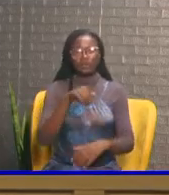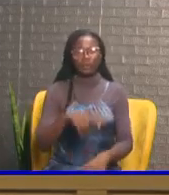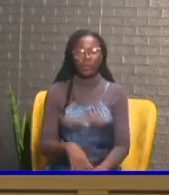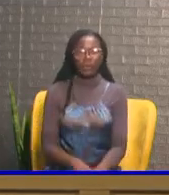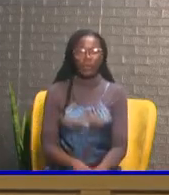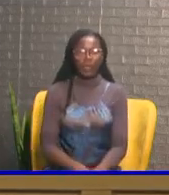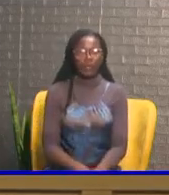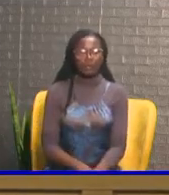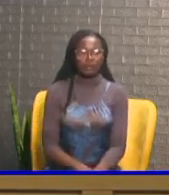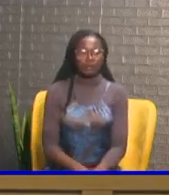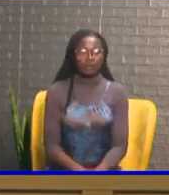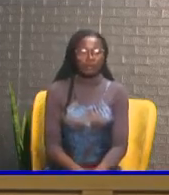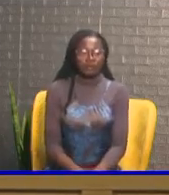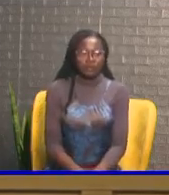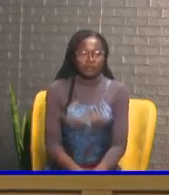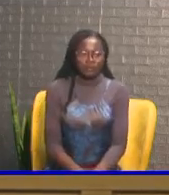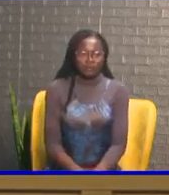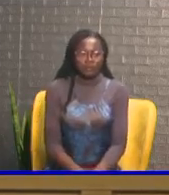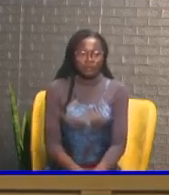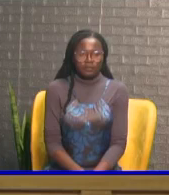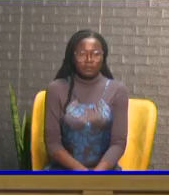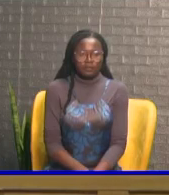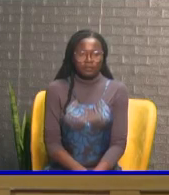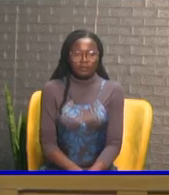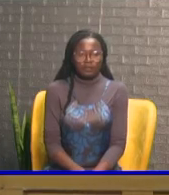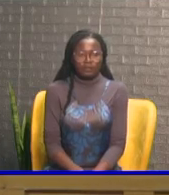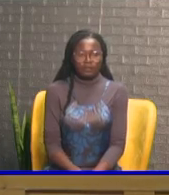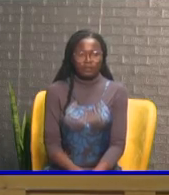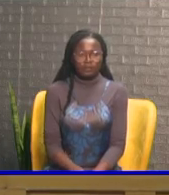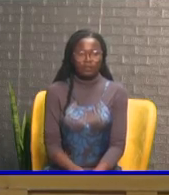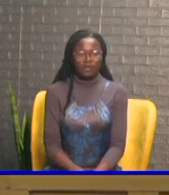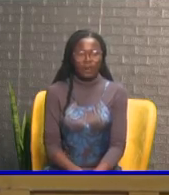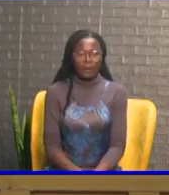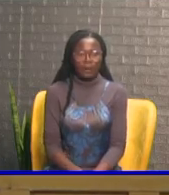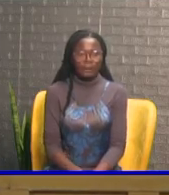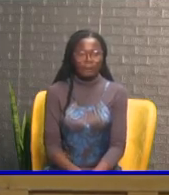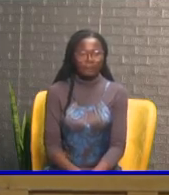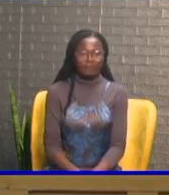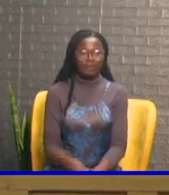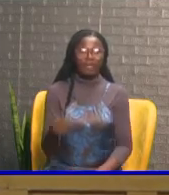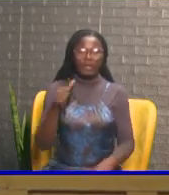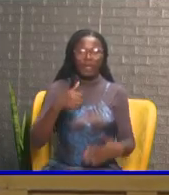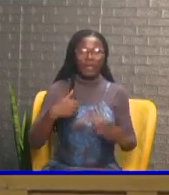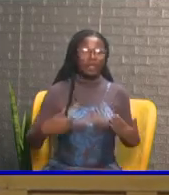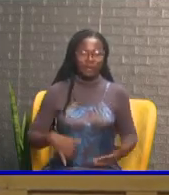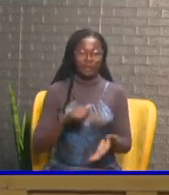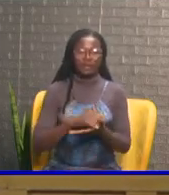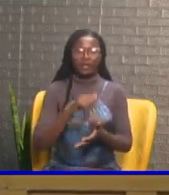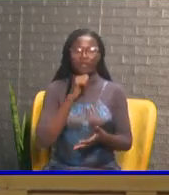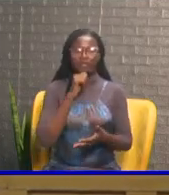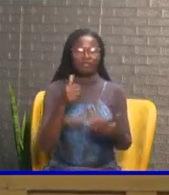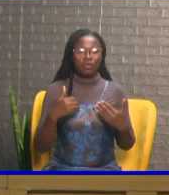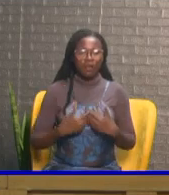No, hold it. There must be order here. Anybody who doesn't have, put up your hand. There's no need for